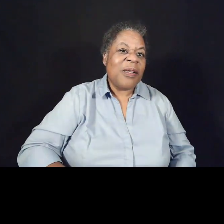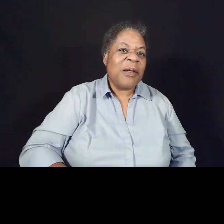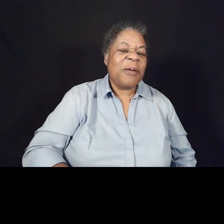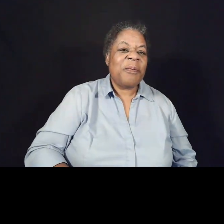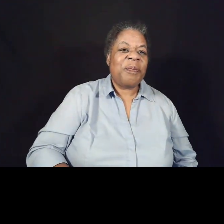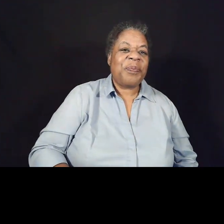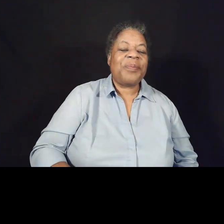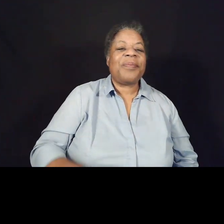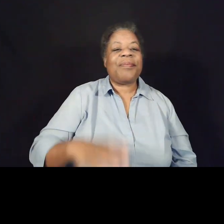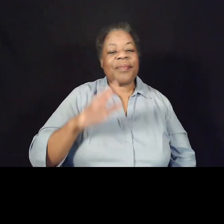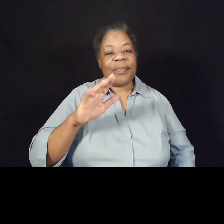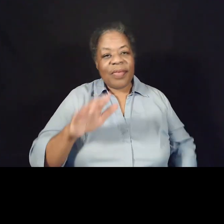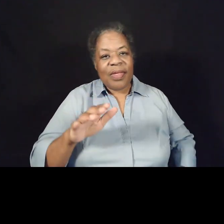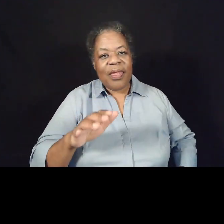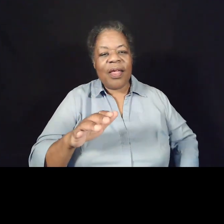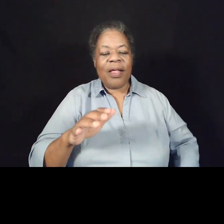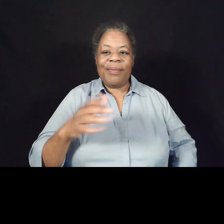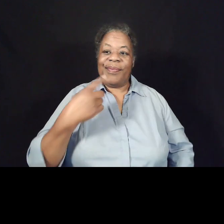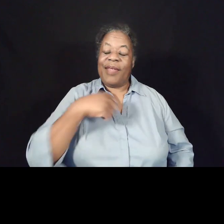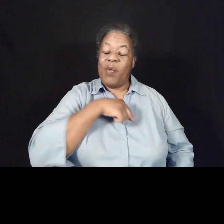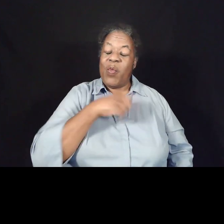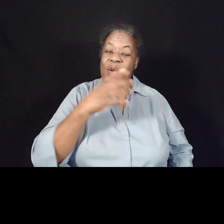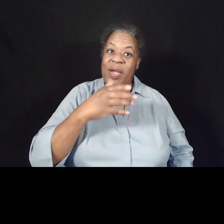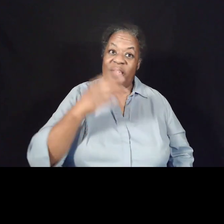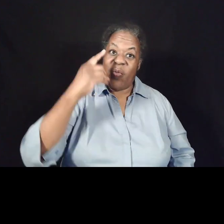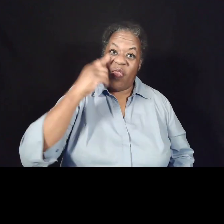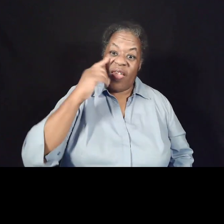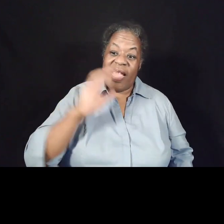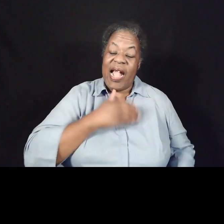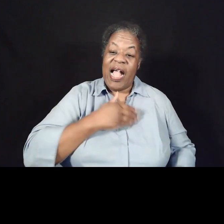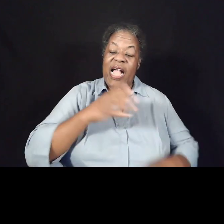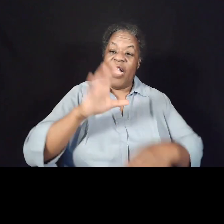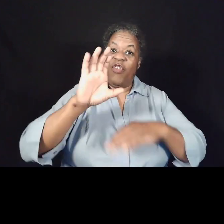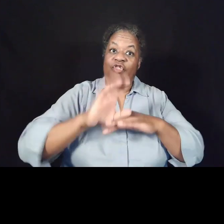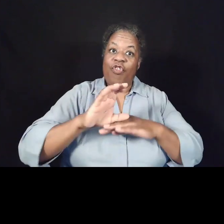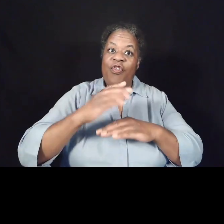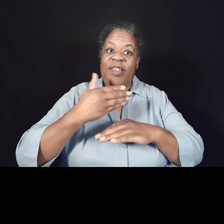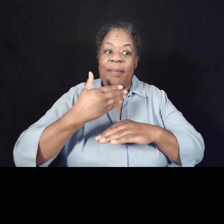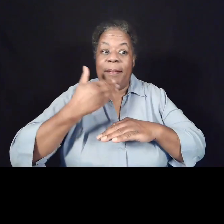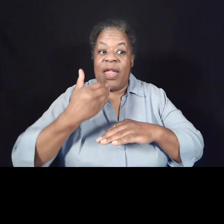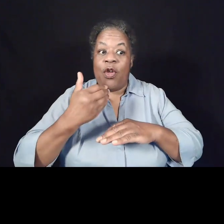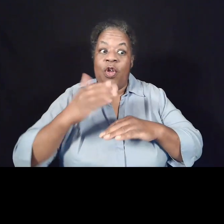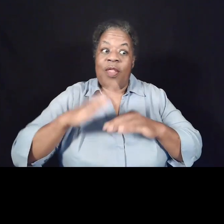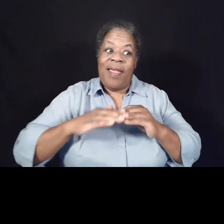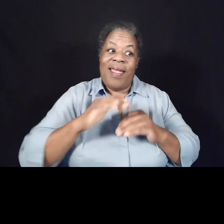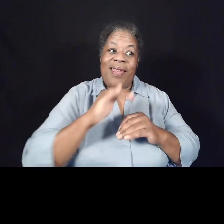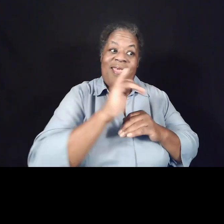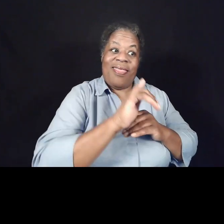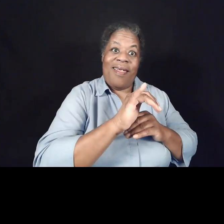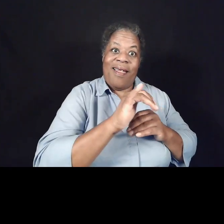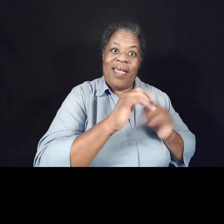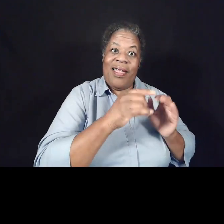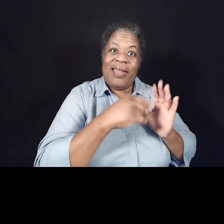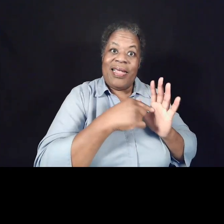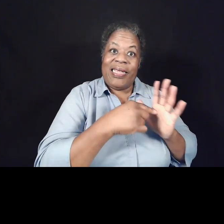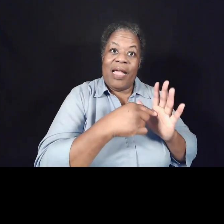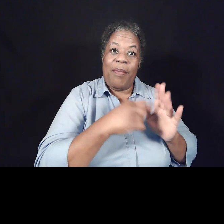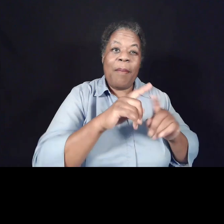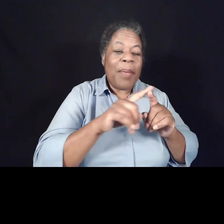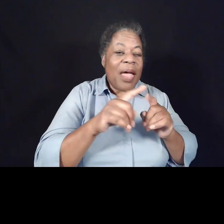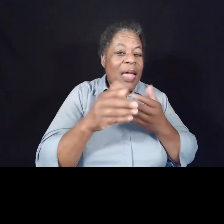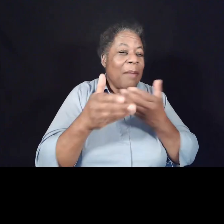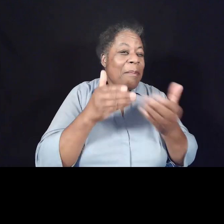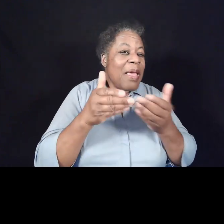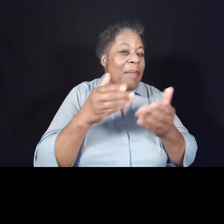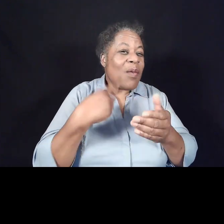Now, we like to think we're in better shape than that, and hopefully we are. But maybe we should look just a